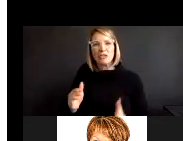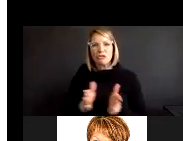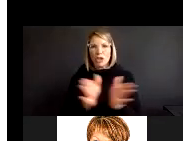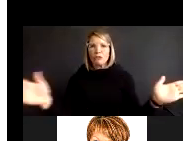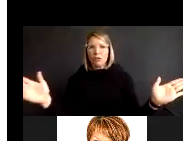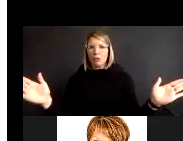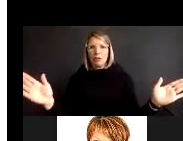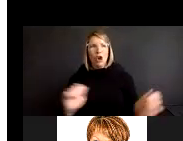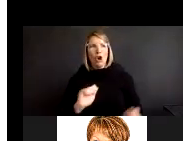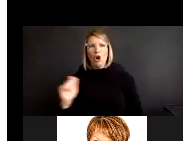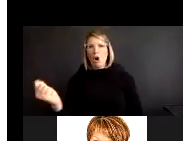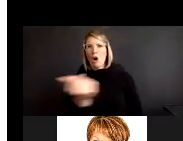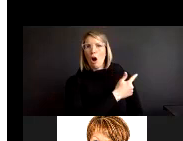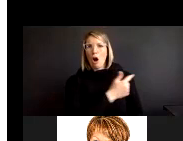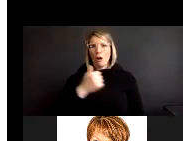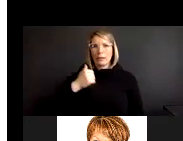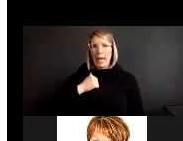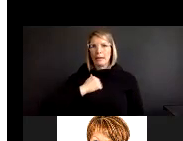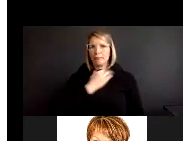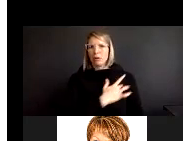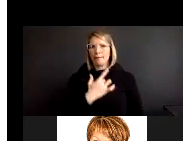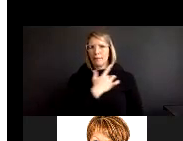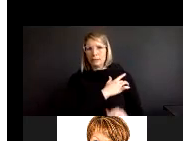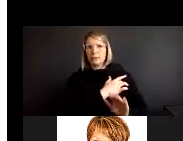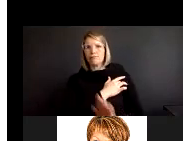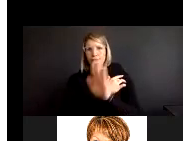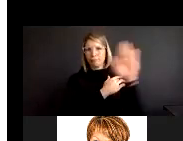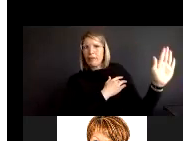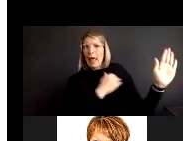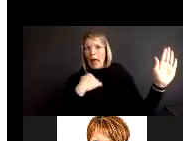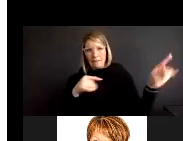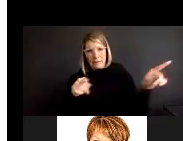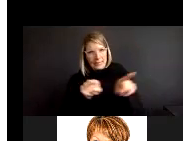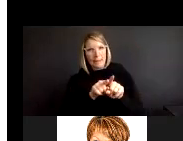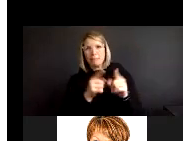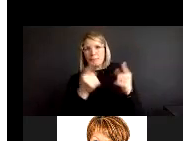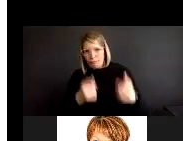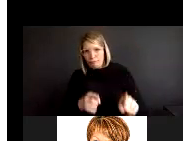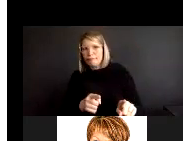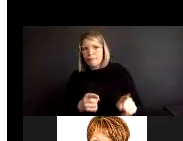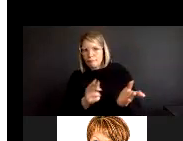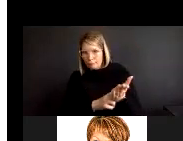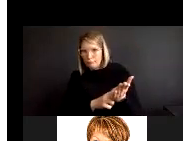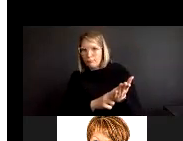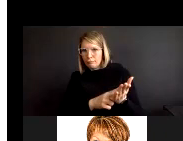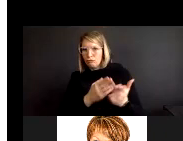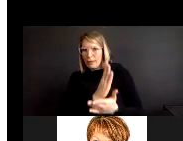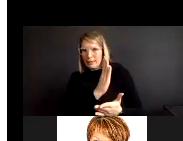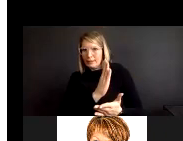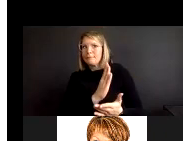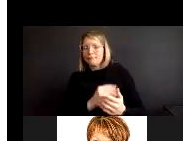and jurisdictions throughout Canada, and of course, beyond adult protection. Yet, while we have those fundamental rights, we